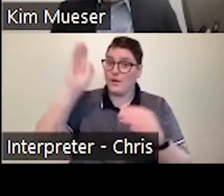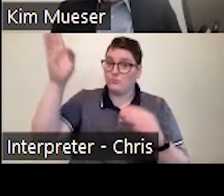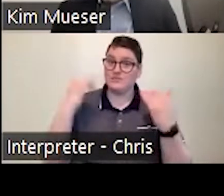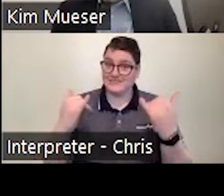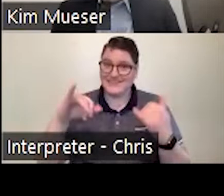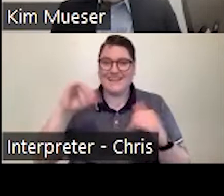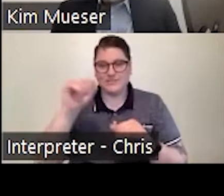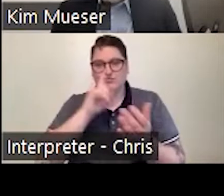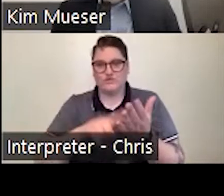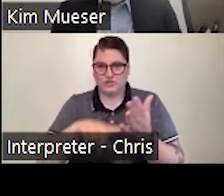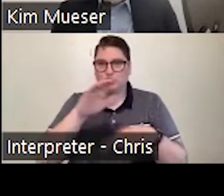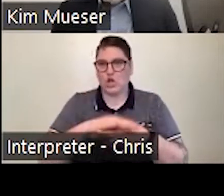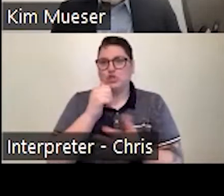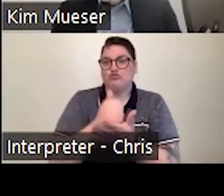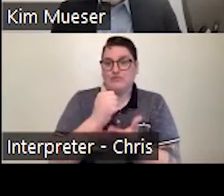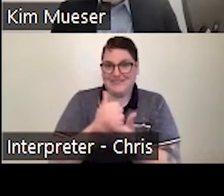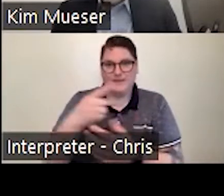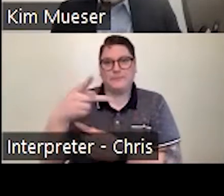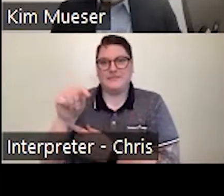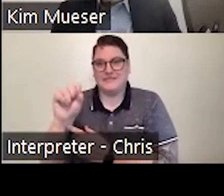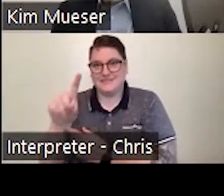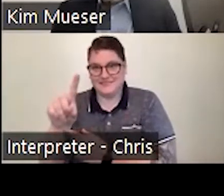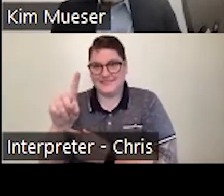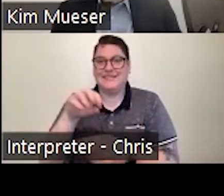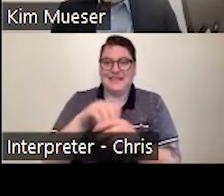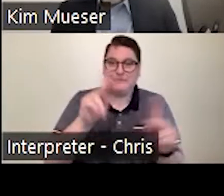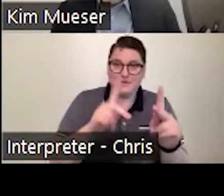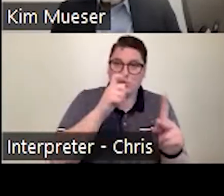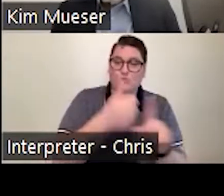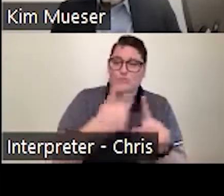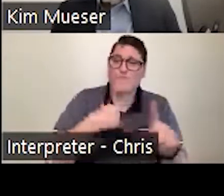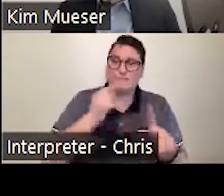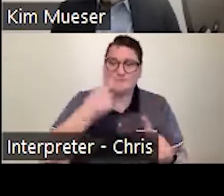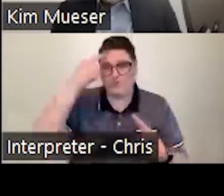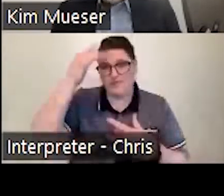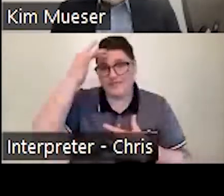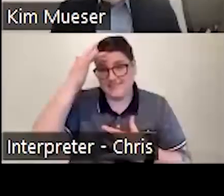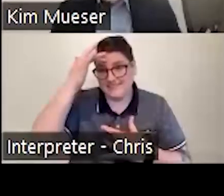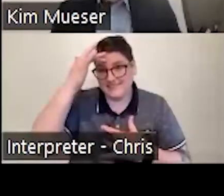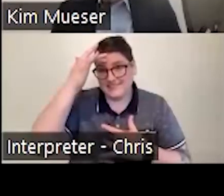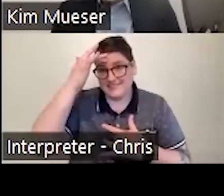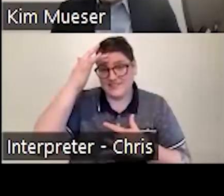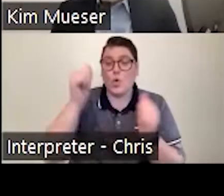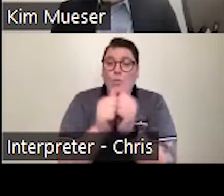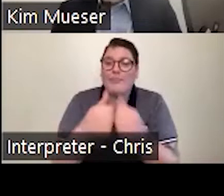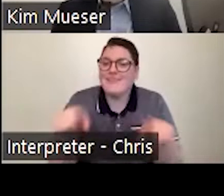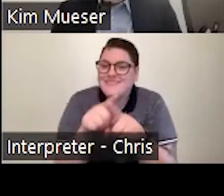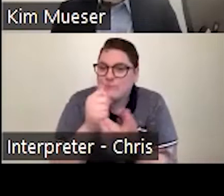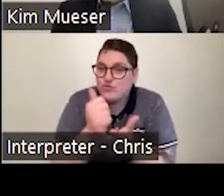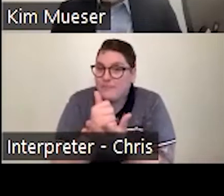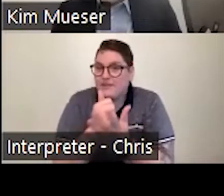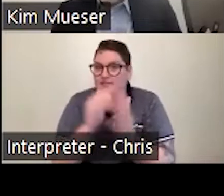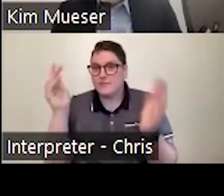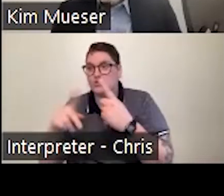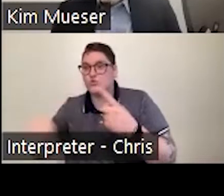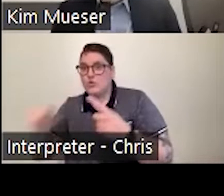on the treatment of post-traumatic stress disorder in people with severe mental illness. But the same treatment model is one that we've used in people